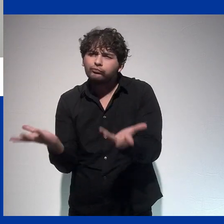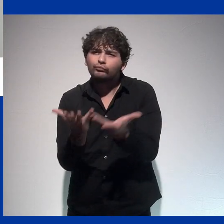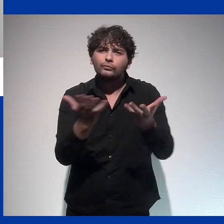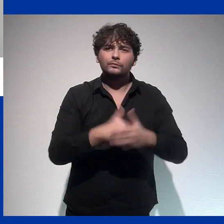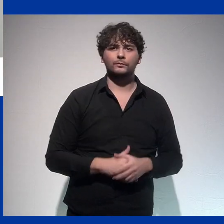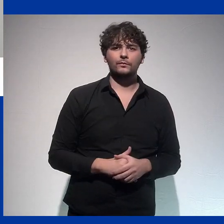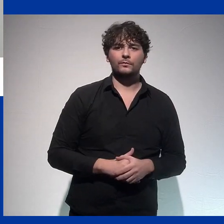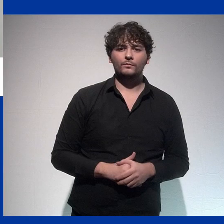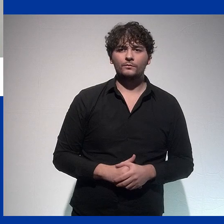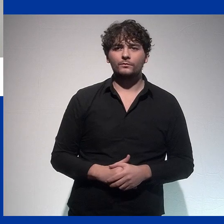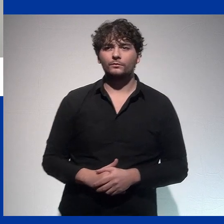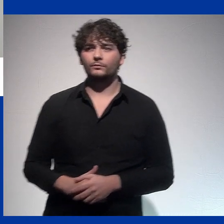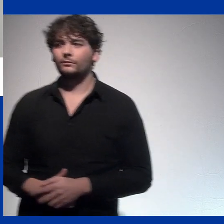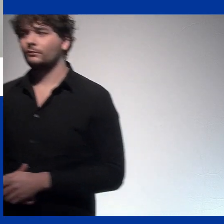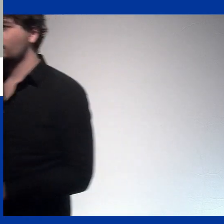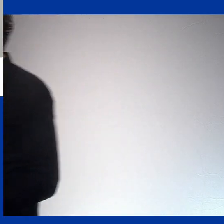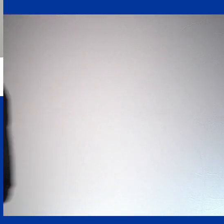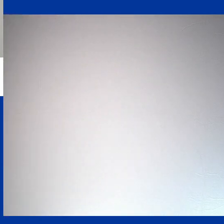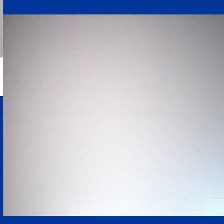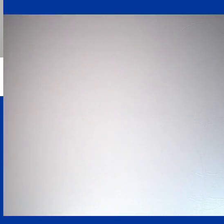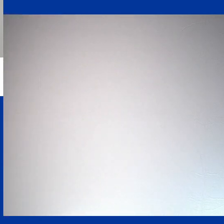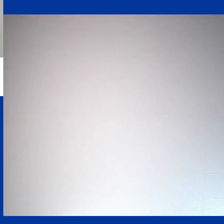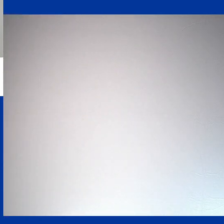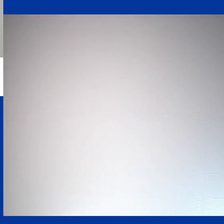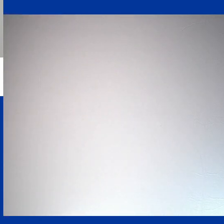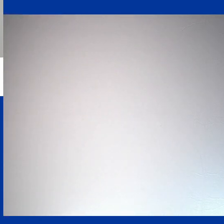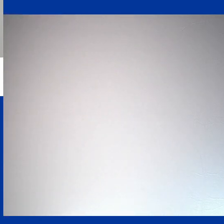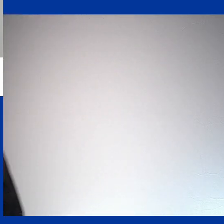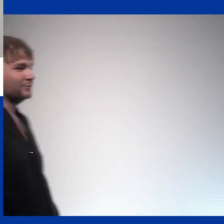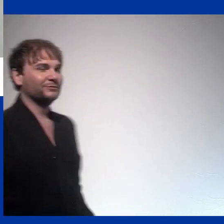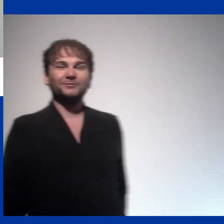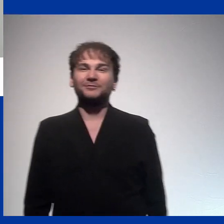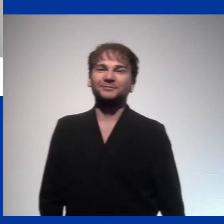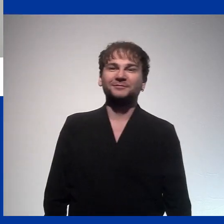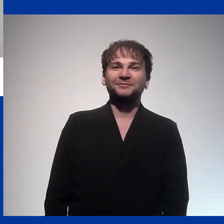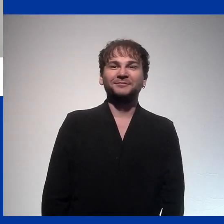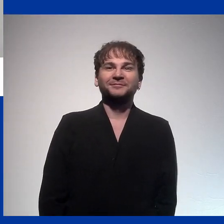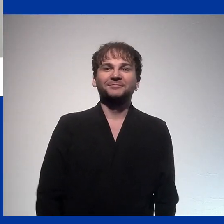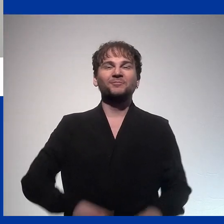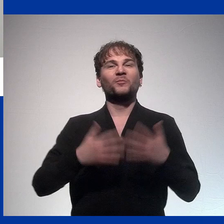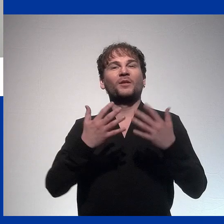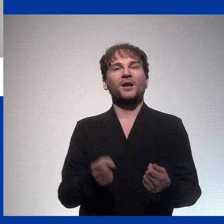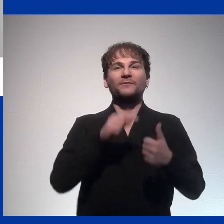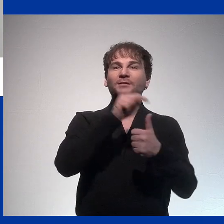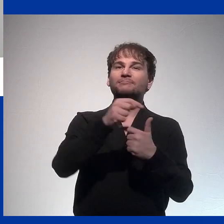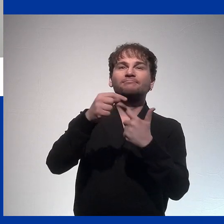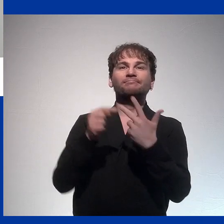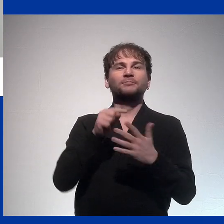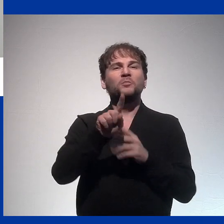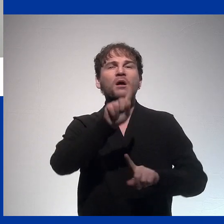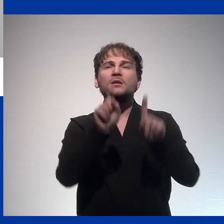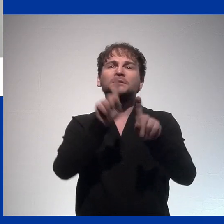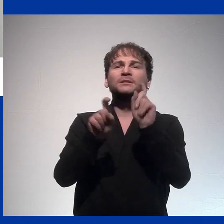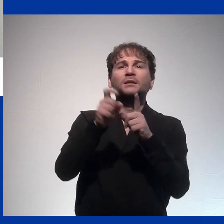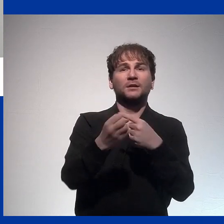This being said, I am convinced that the commitment of the Republic of Moldova to a strong Bonn process is shared by all